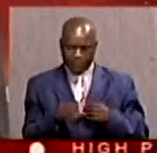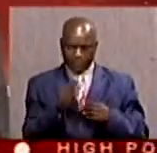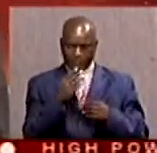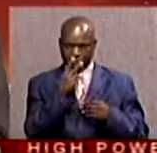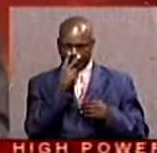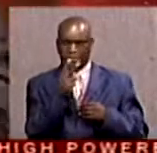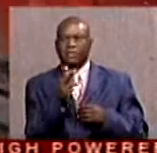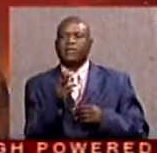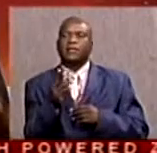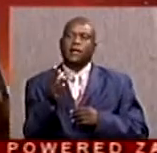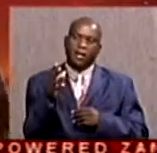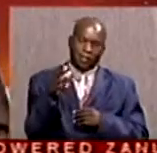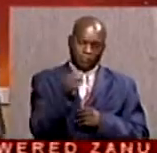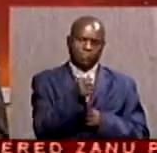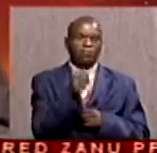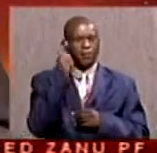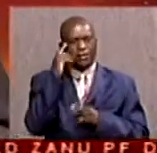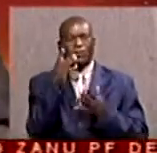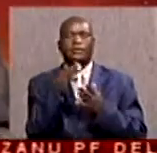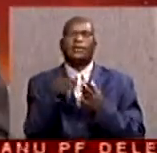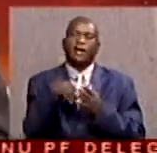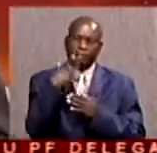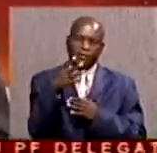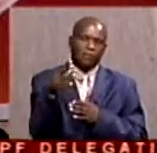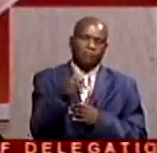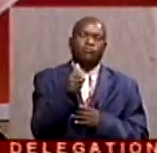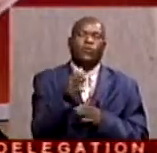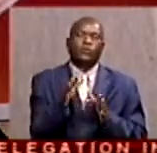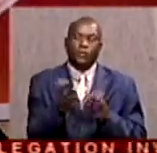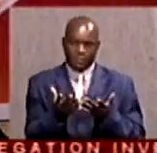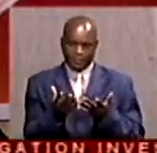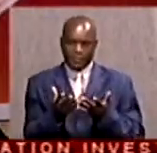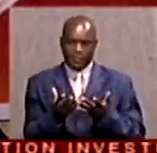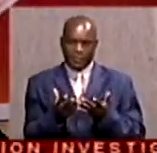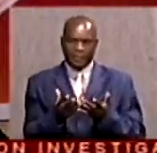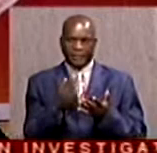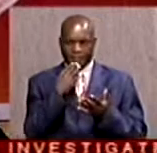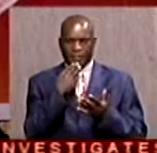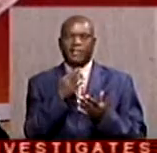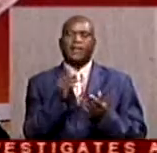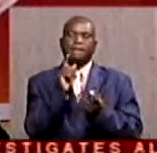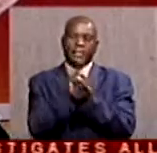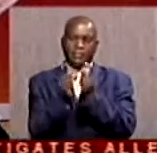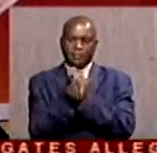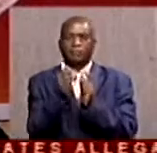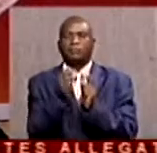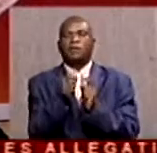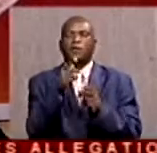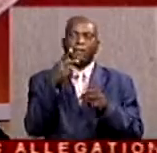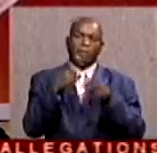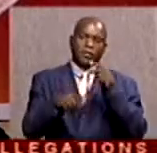to have achieved ultimately at the end of this project? So really equal participation in politics, in